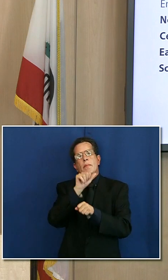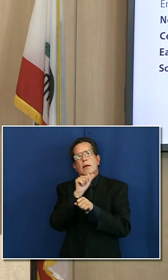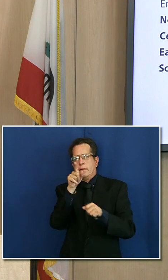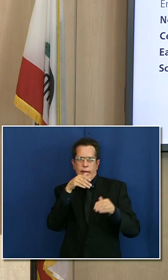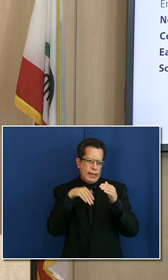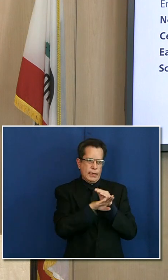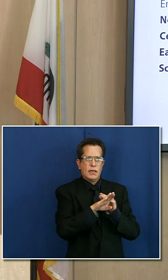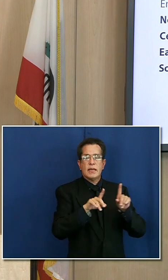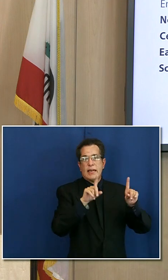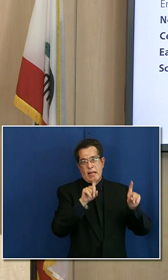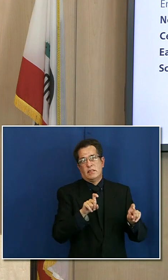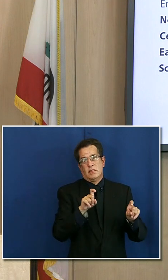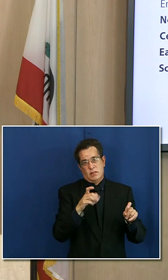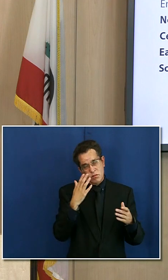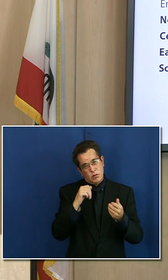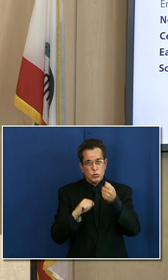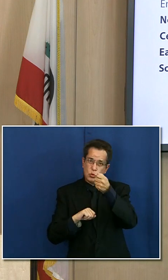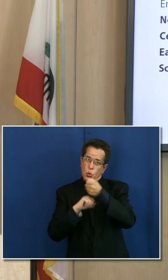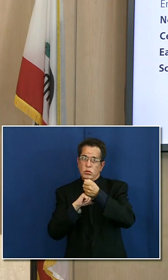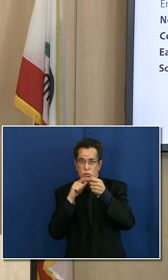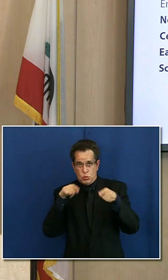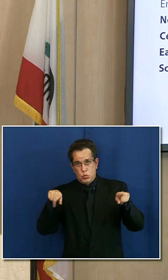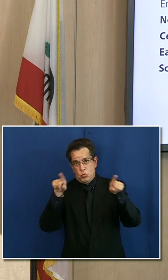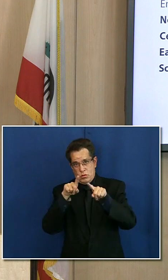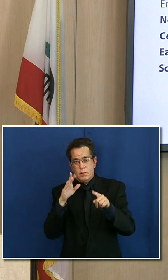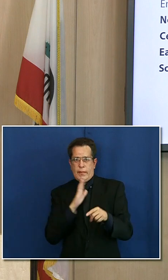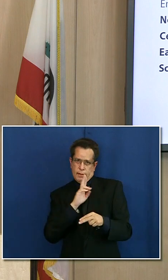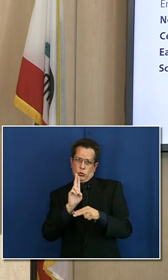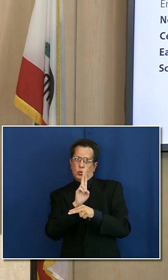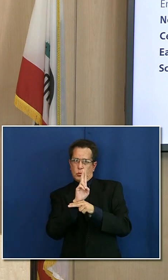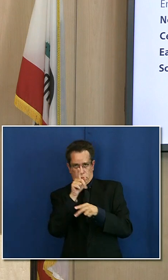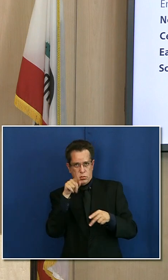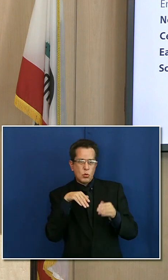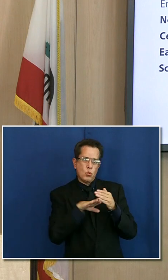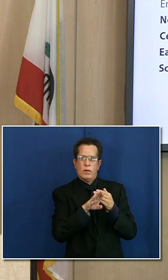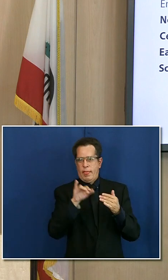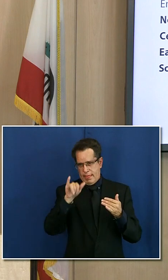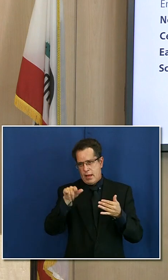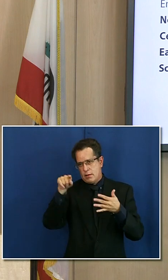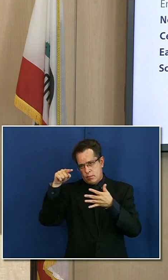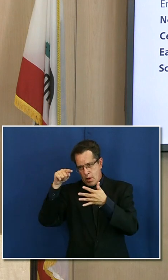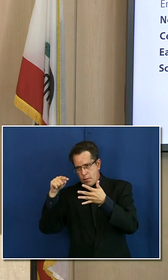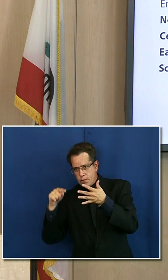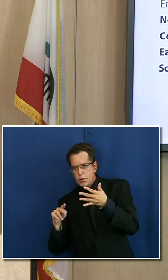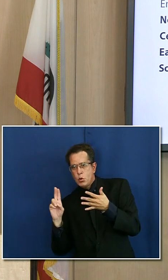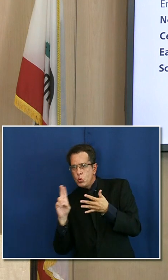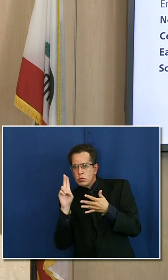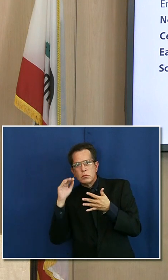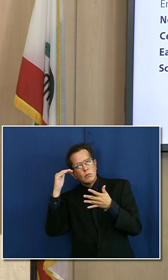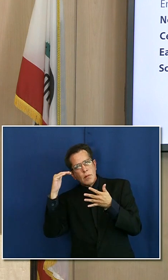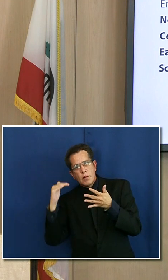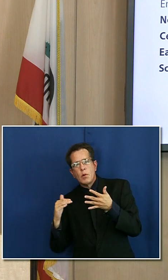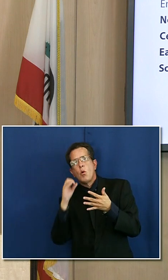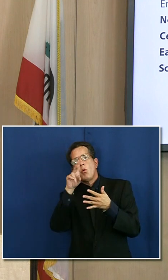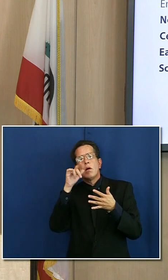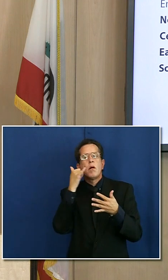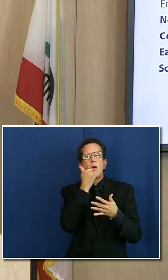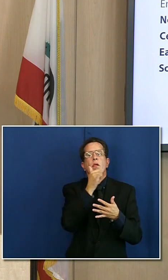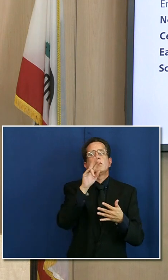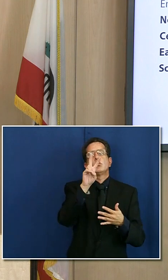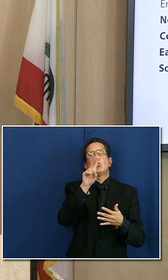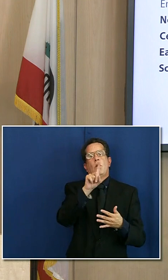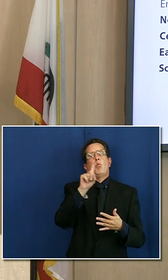testing to the general public, and we encourage those interested to please utilize these sites or the other sites through the existing 211 San Diego